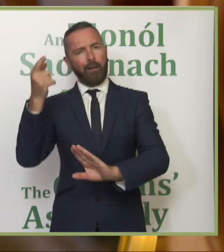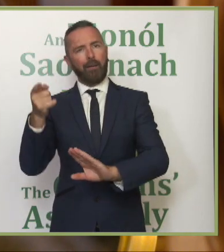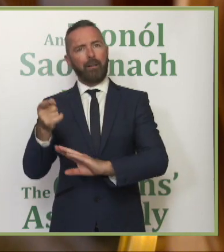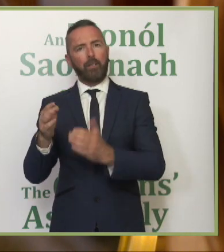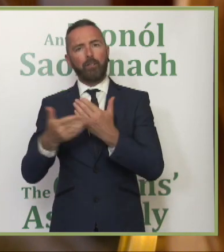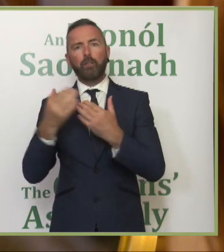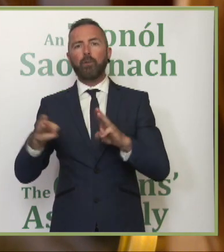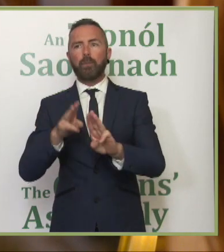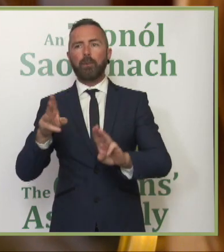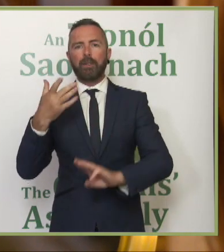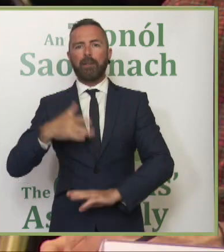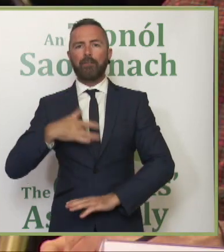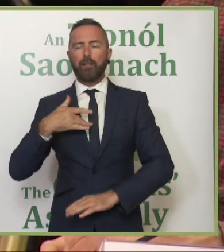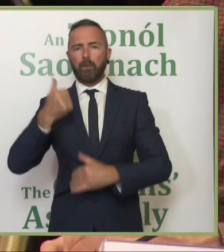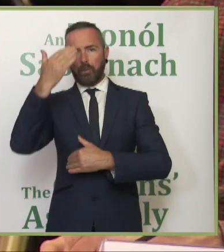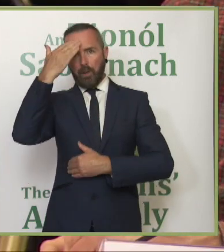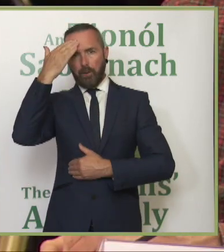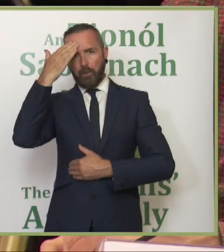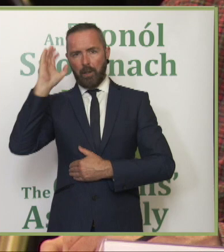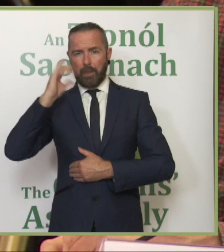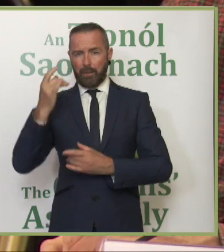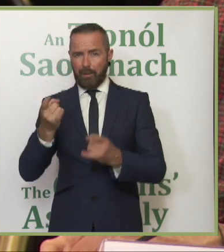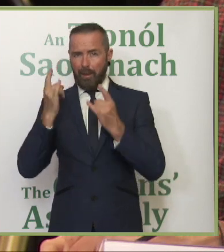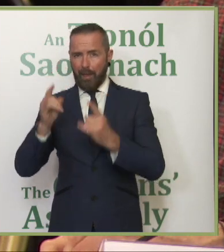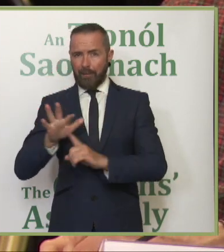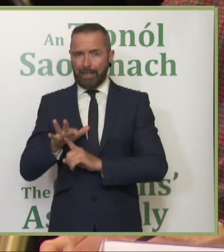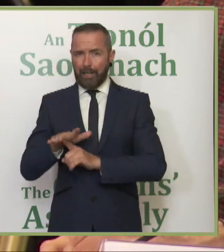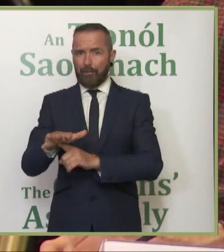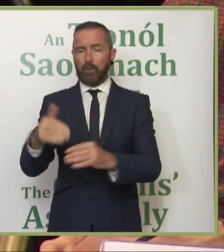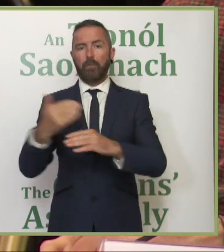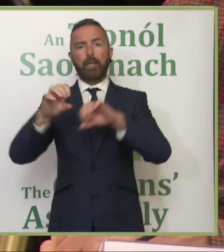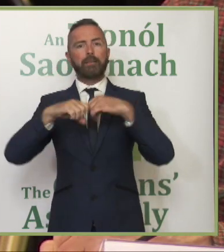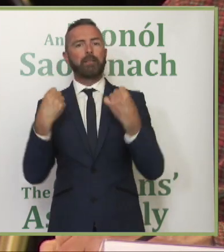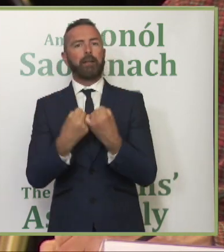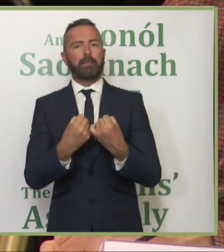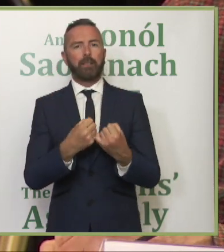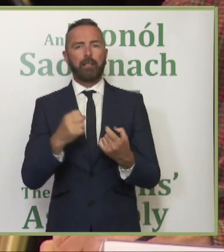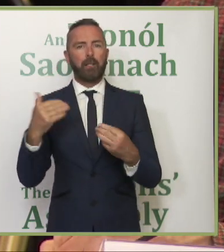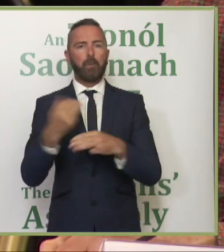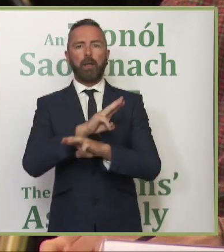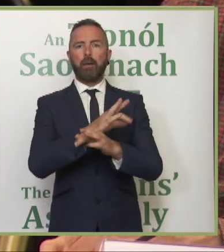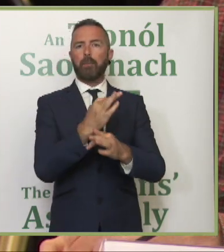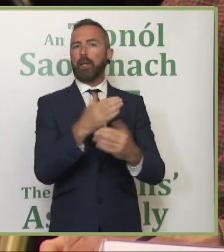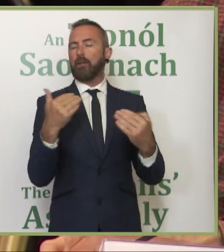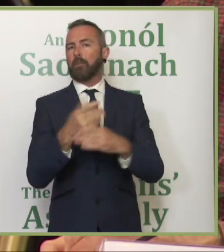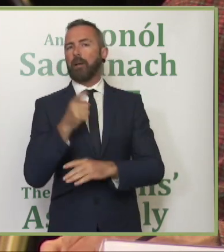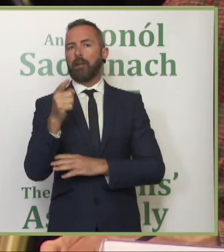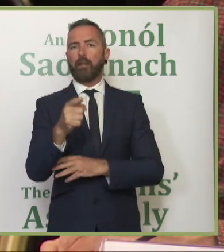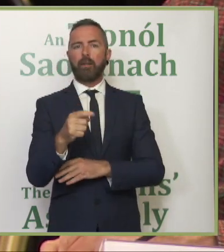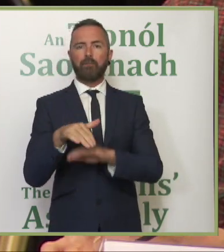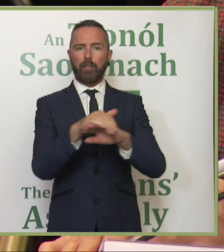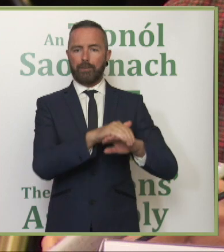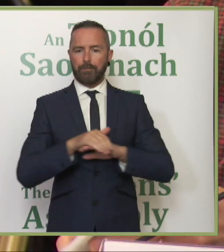people would then, they're heavily influenced by what's going on in society, by their parents, by their